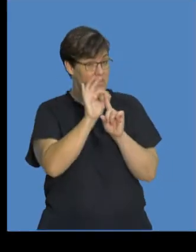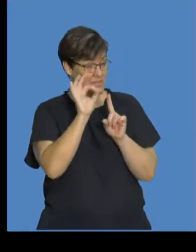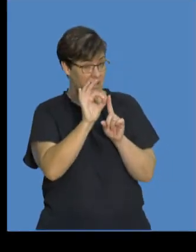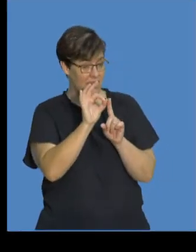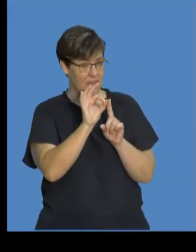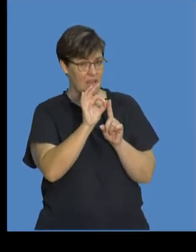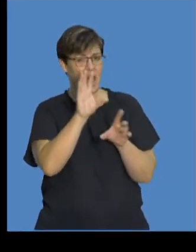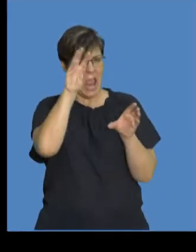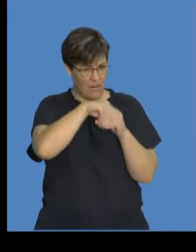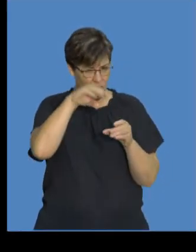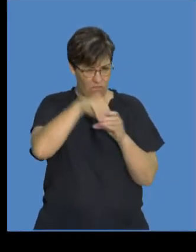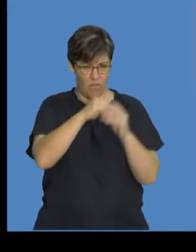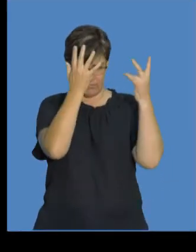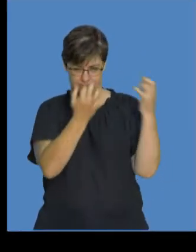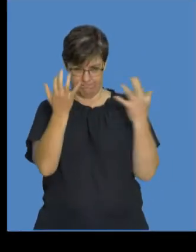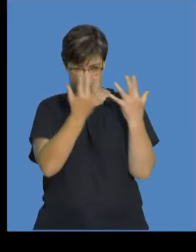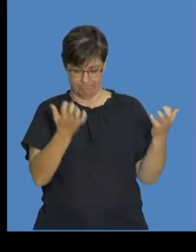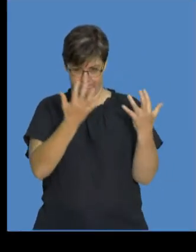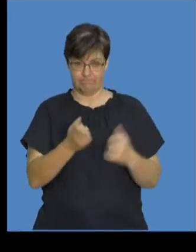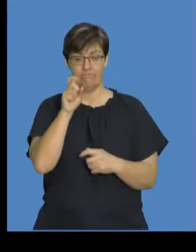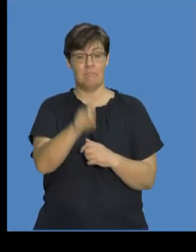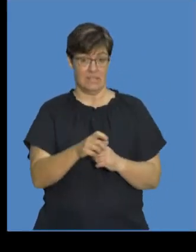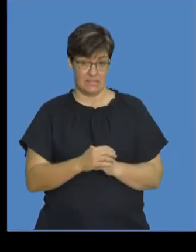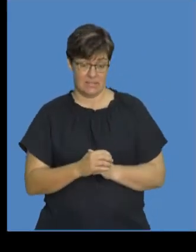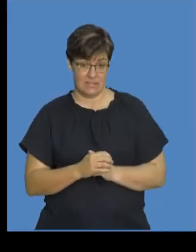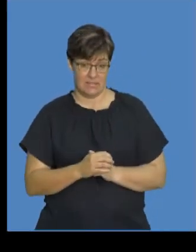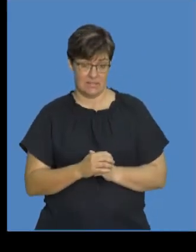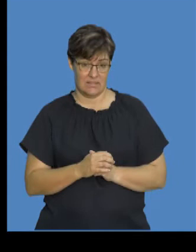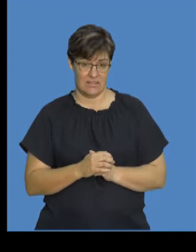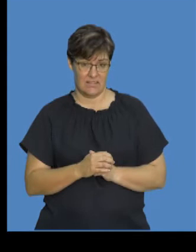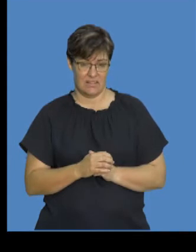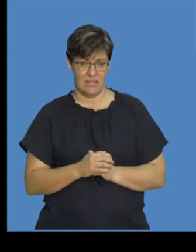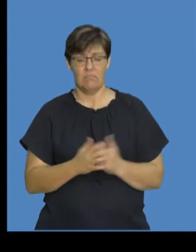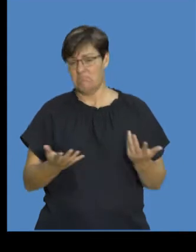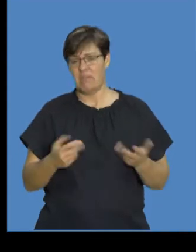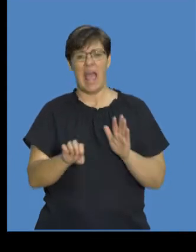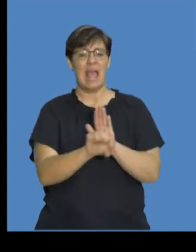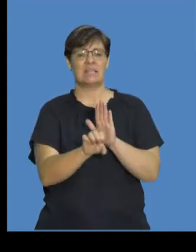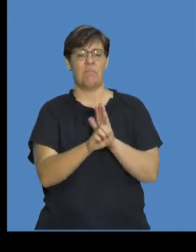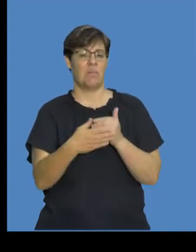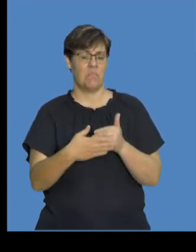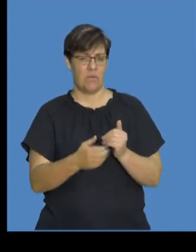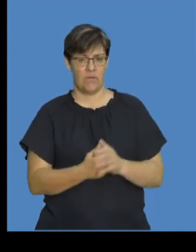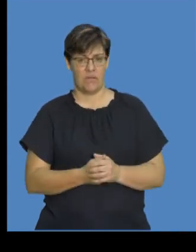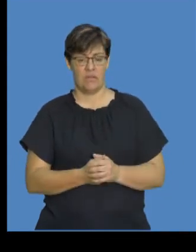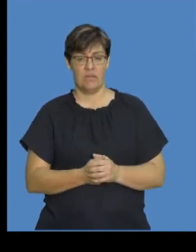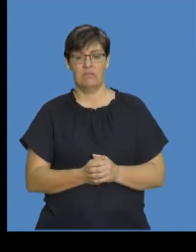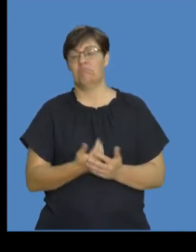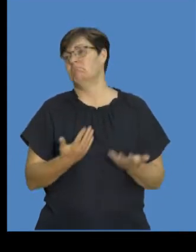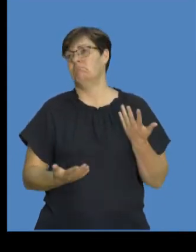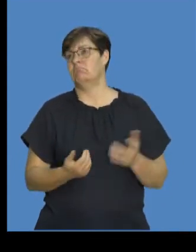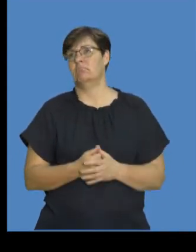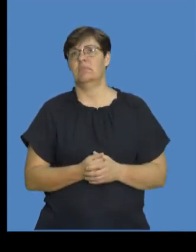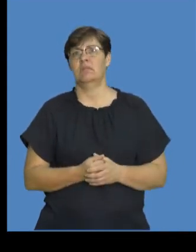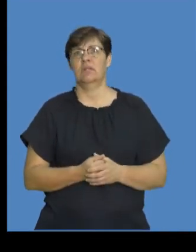will involve a lot of calculations. Because remember, just to give you another example, if you are